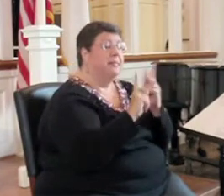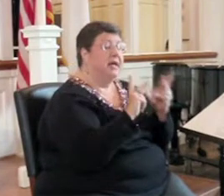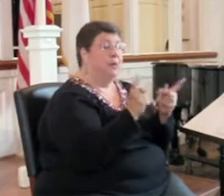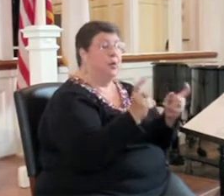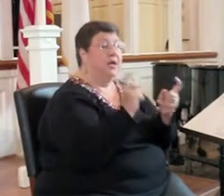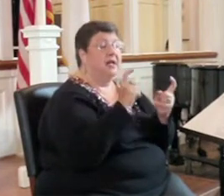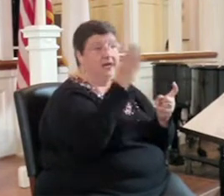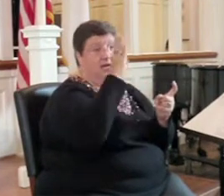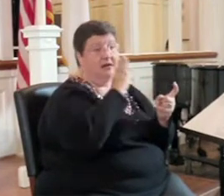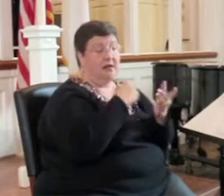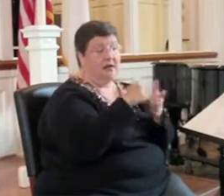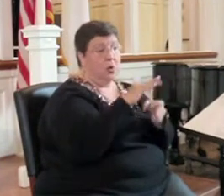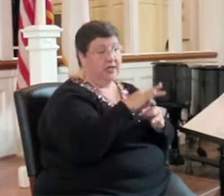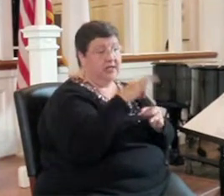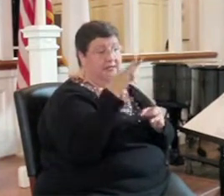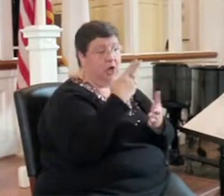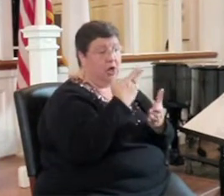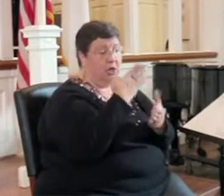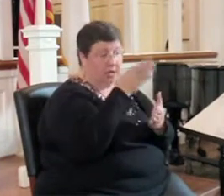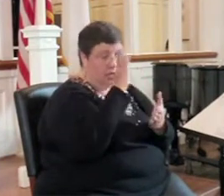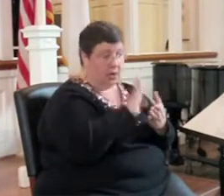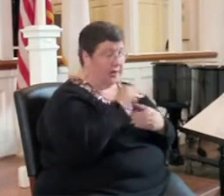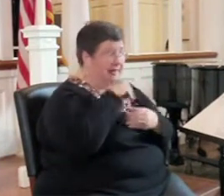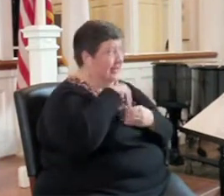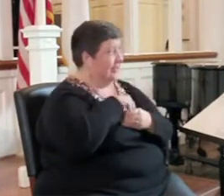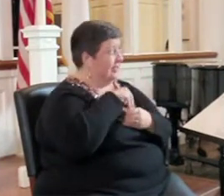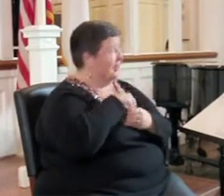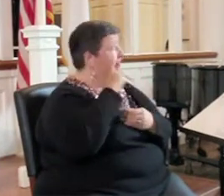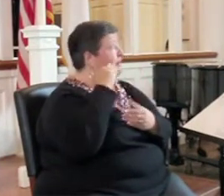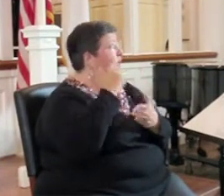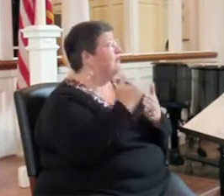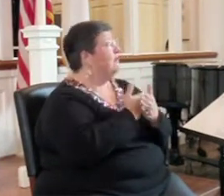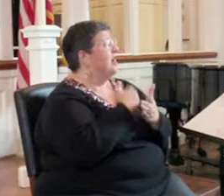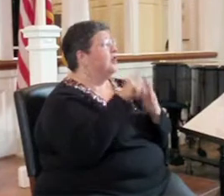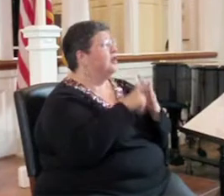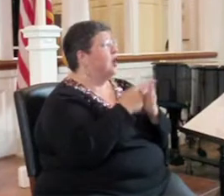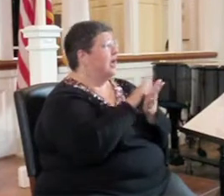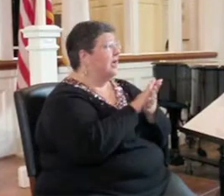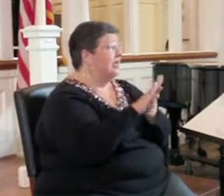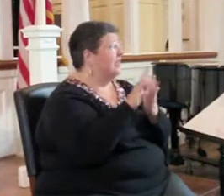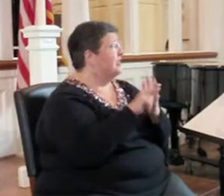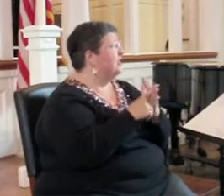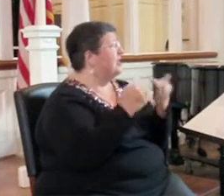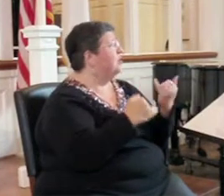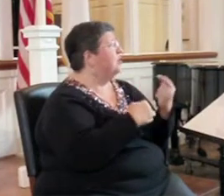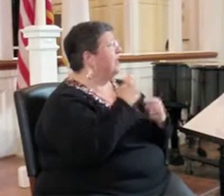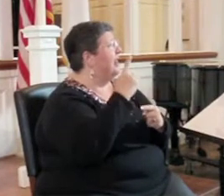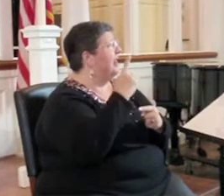Holy Spirit, God on the inside for a fresh start, a clean start today,